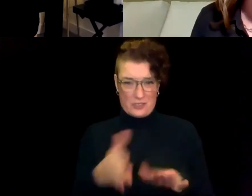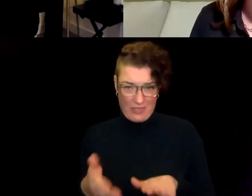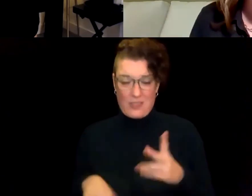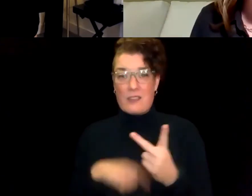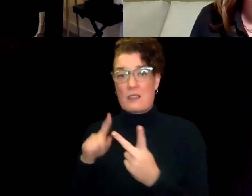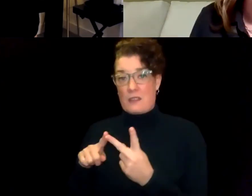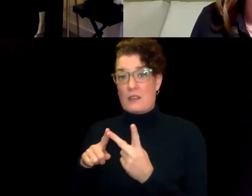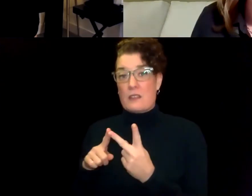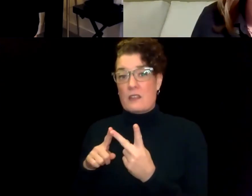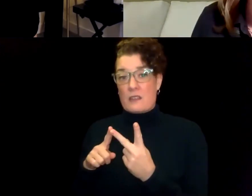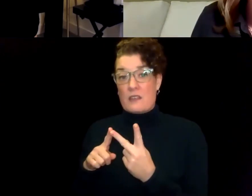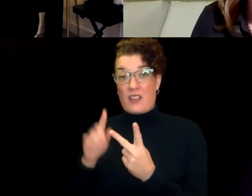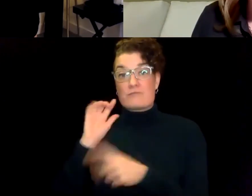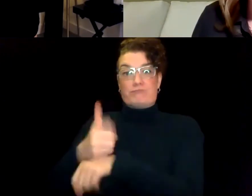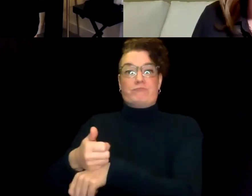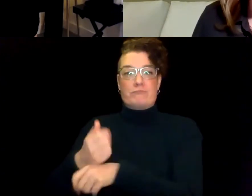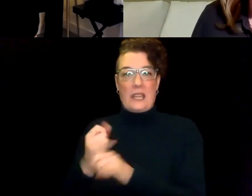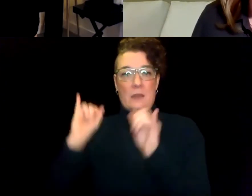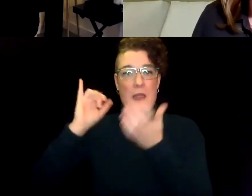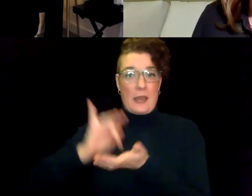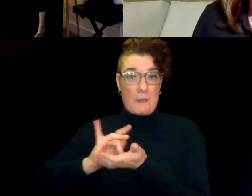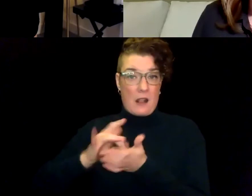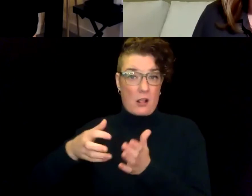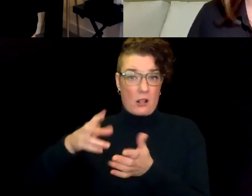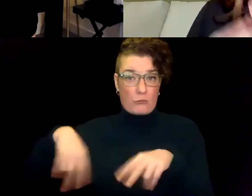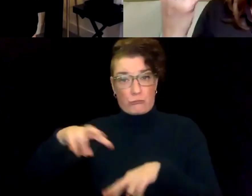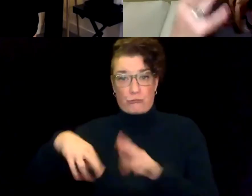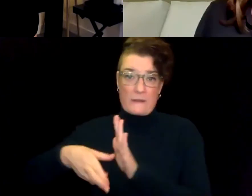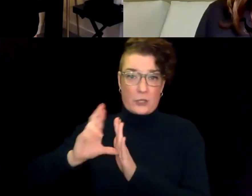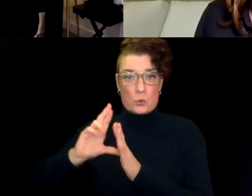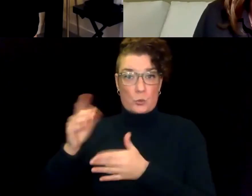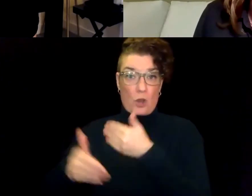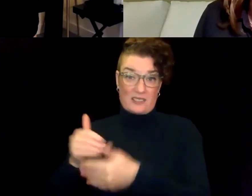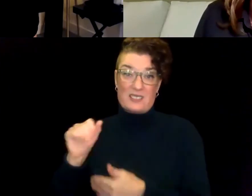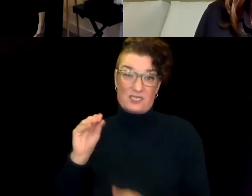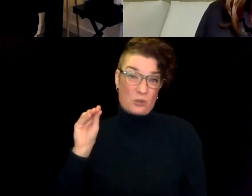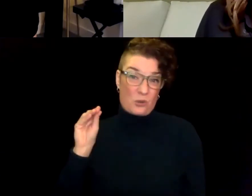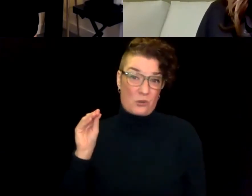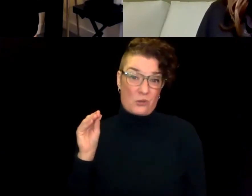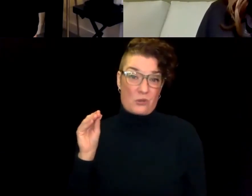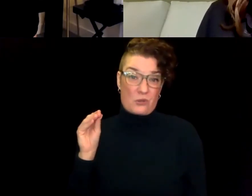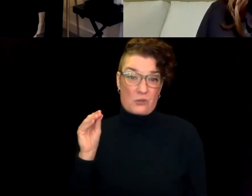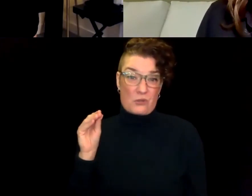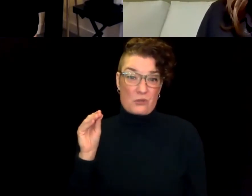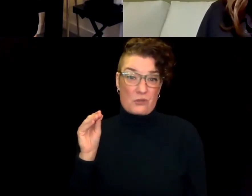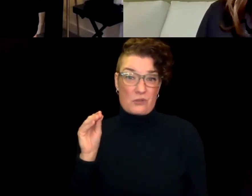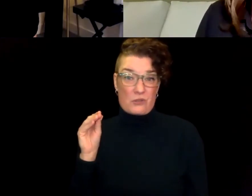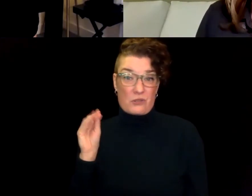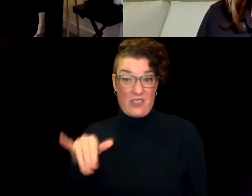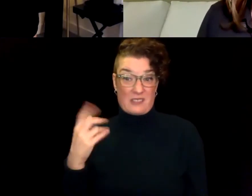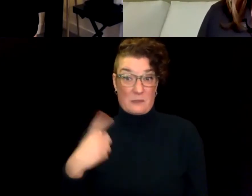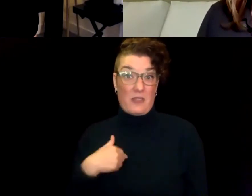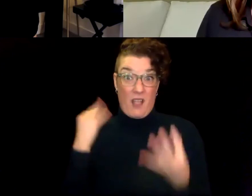independent medical review processes. And so this is something that I've thought quite a bit